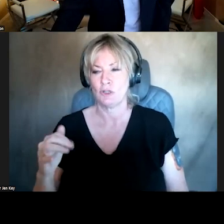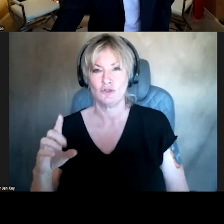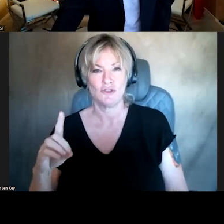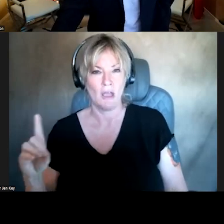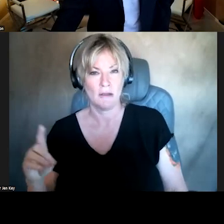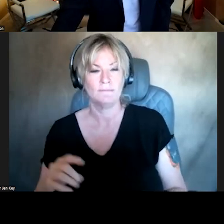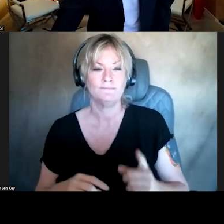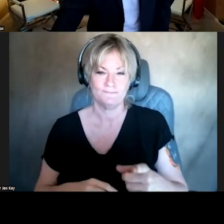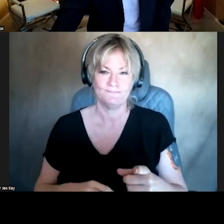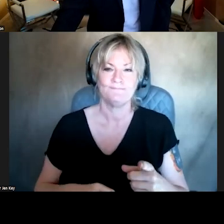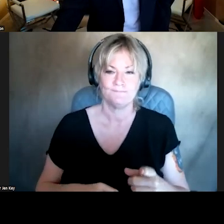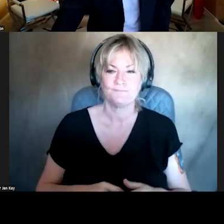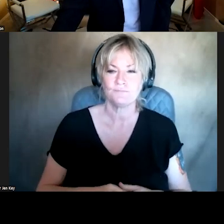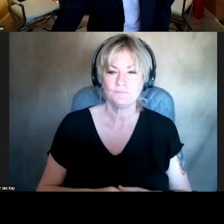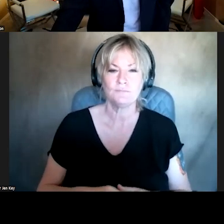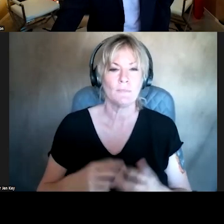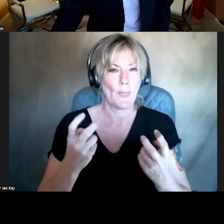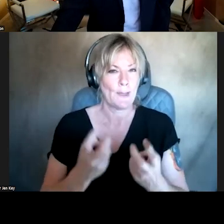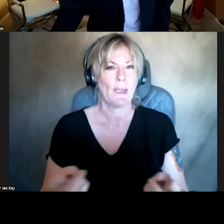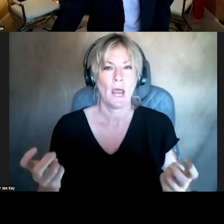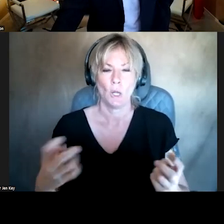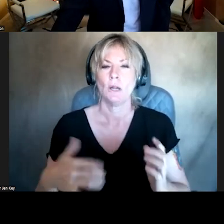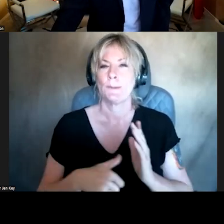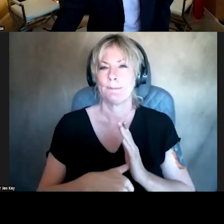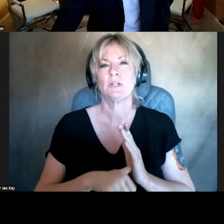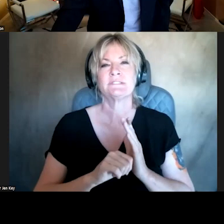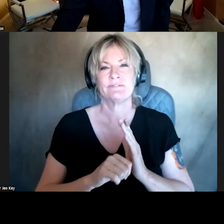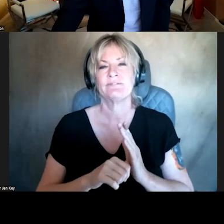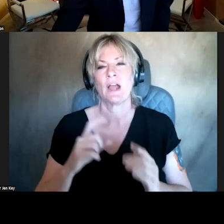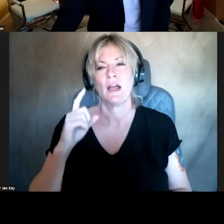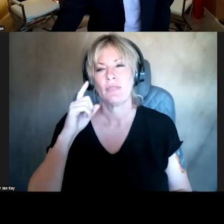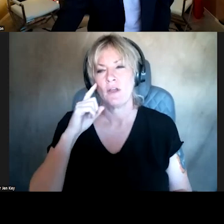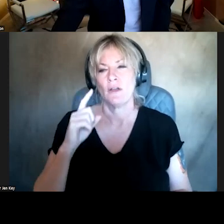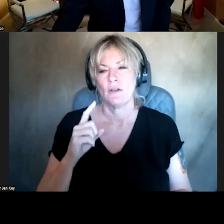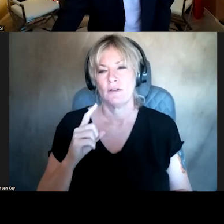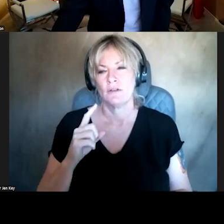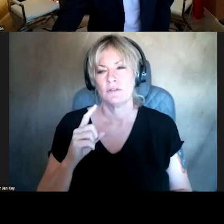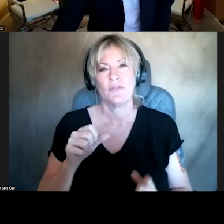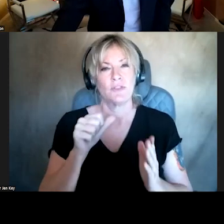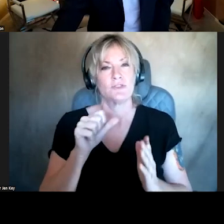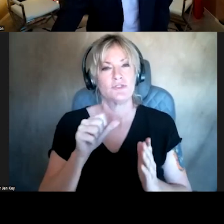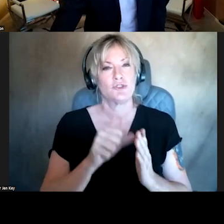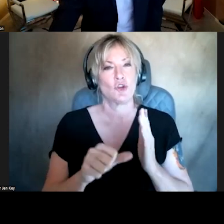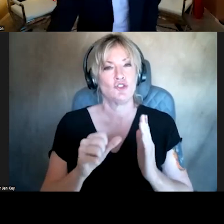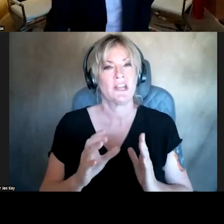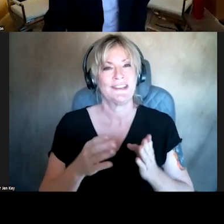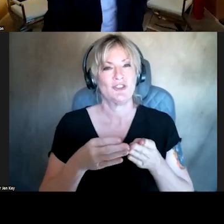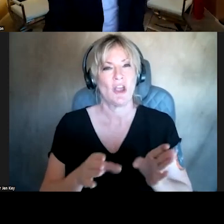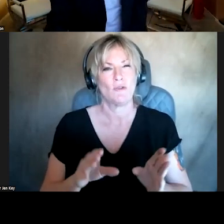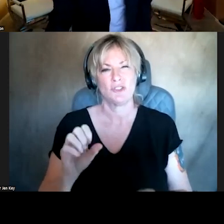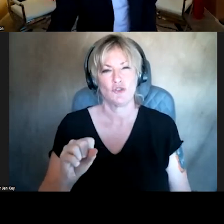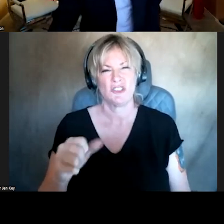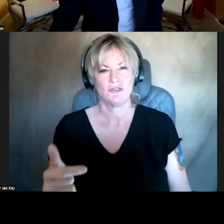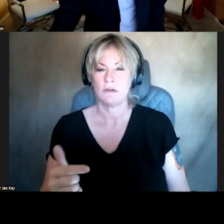Yeah, it's the panel was very impressive. I thought that the Surgeon General did a really nice